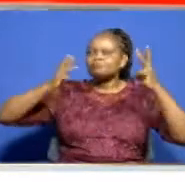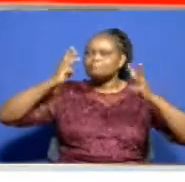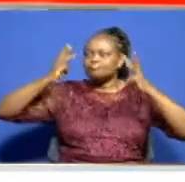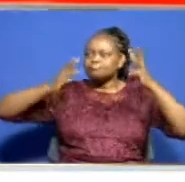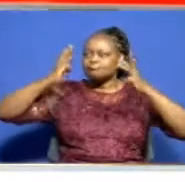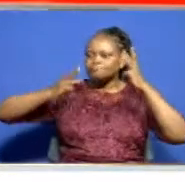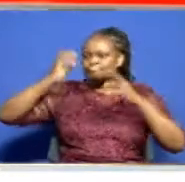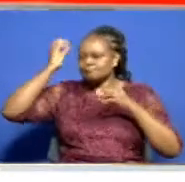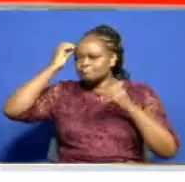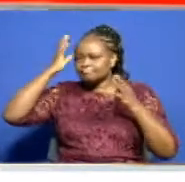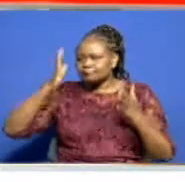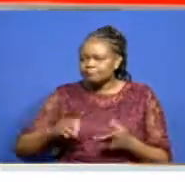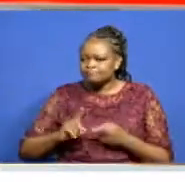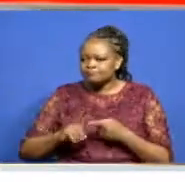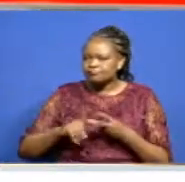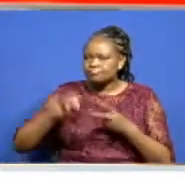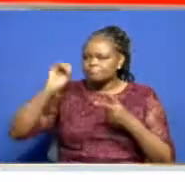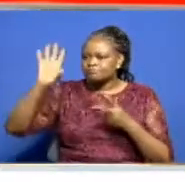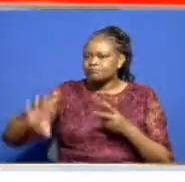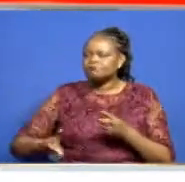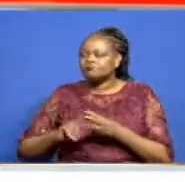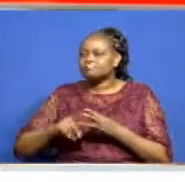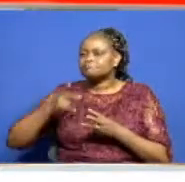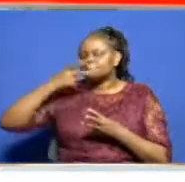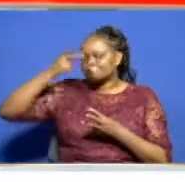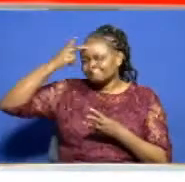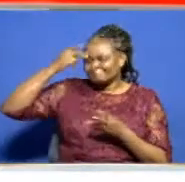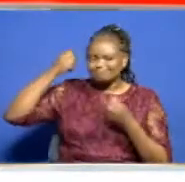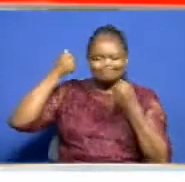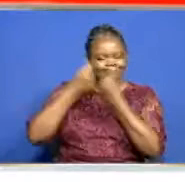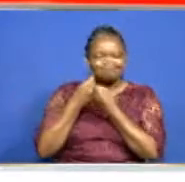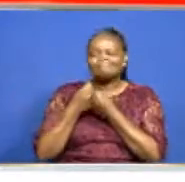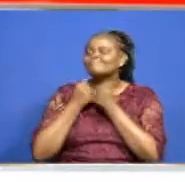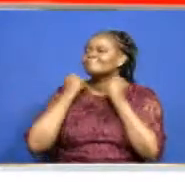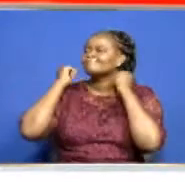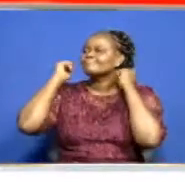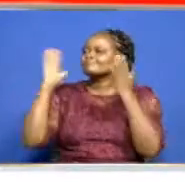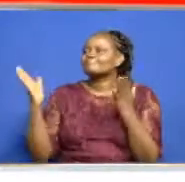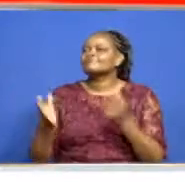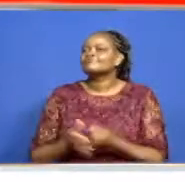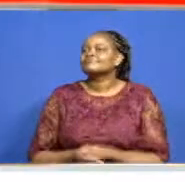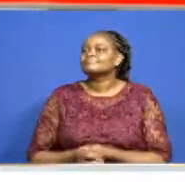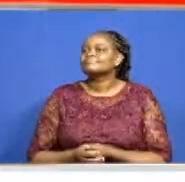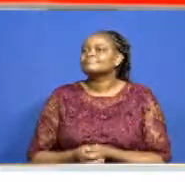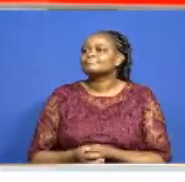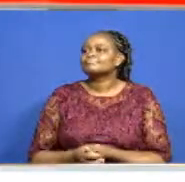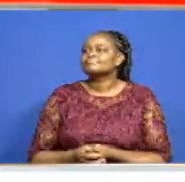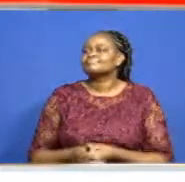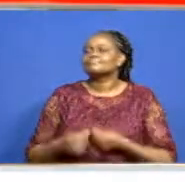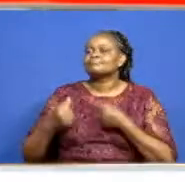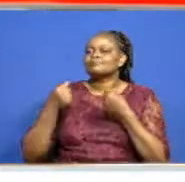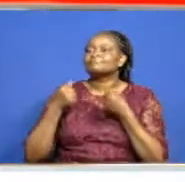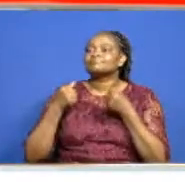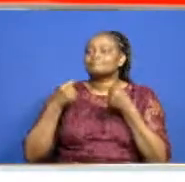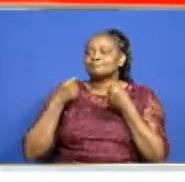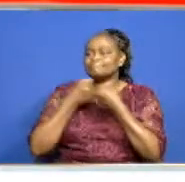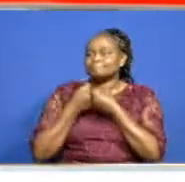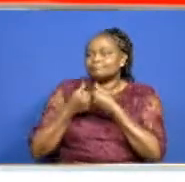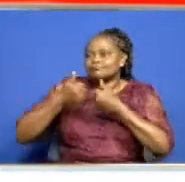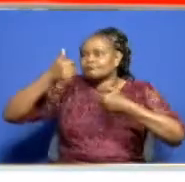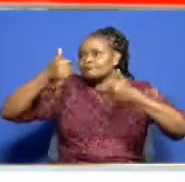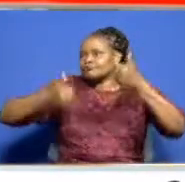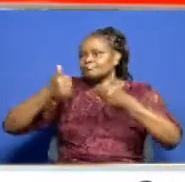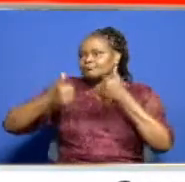in parents. It has been a great challenge, and one of the most significant challenges which are there is that